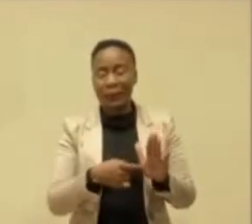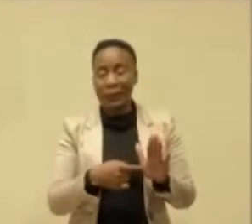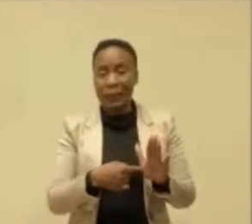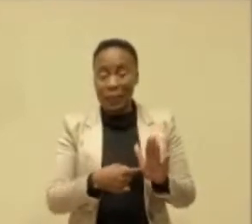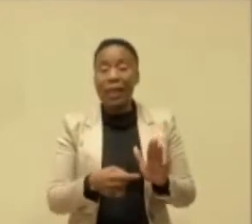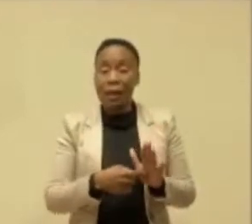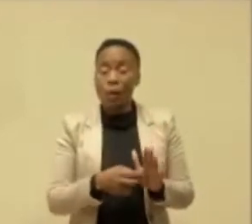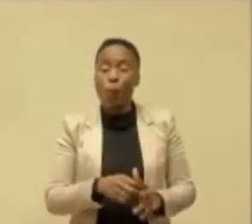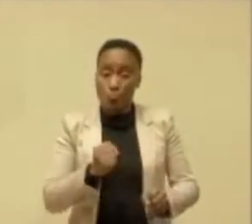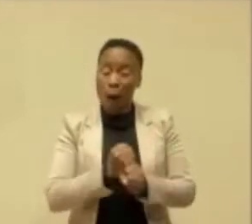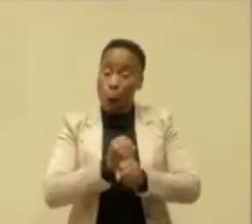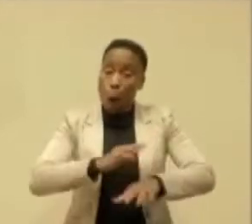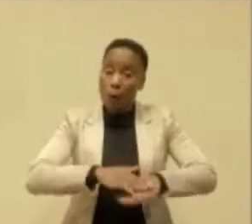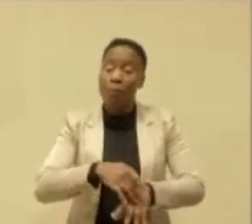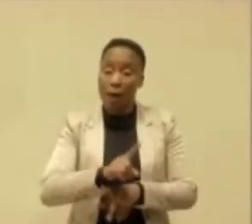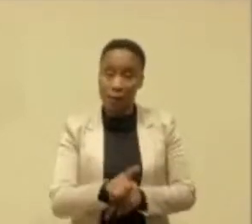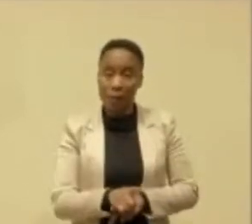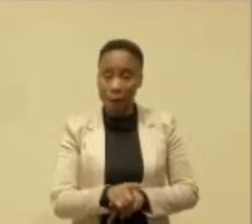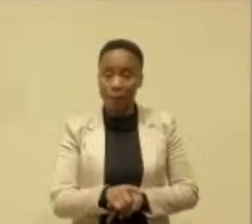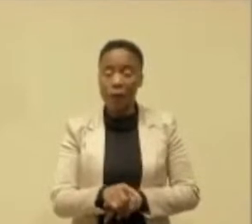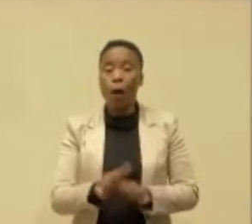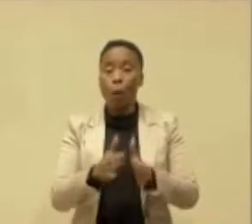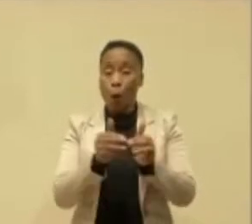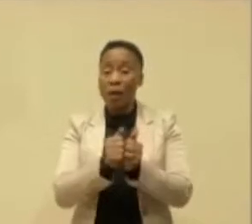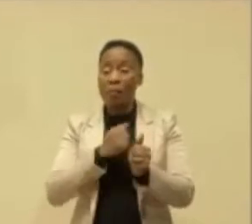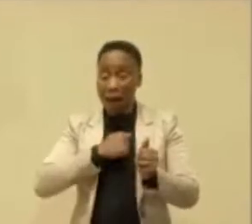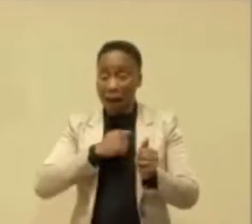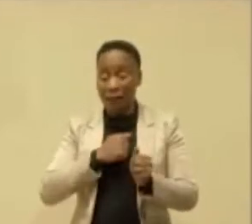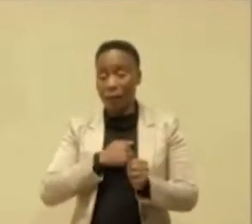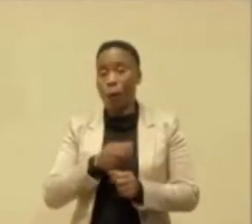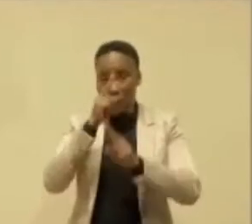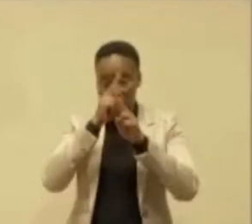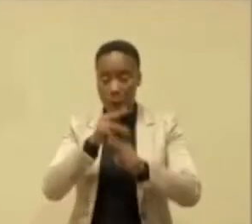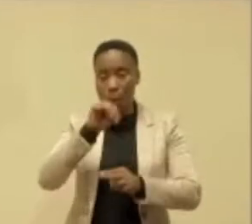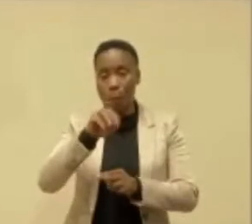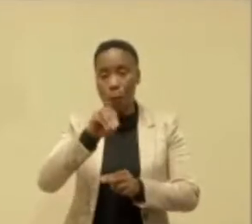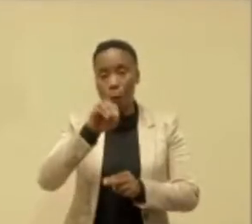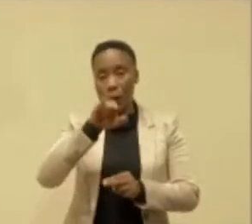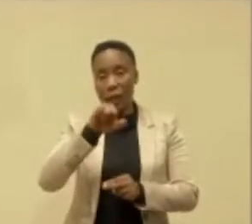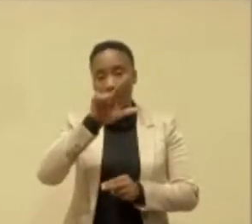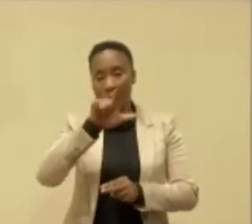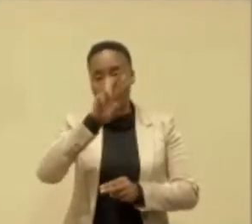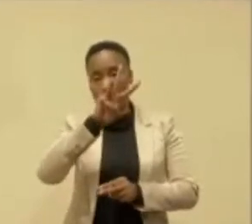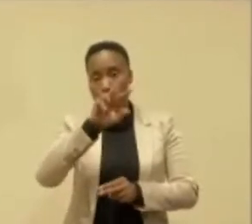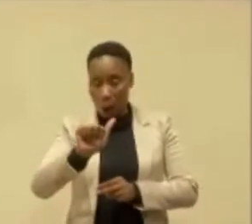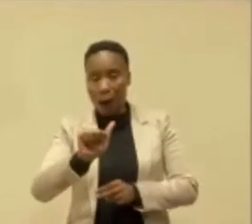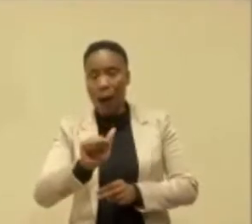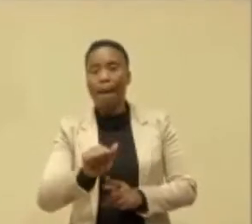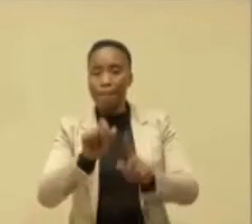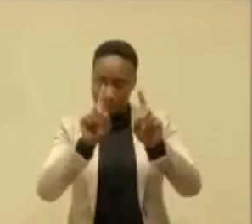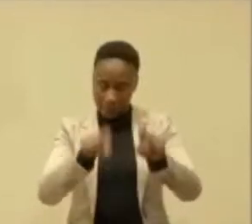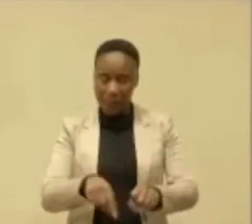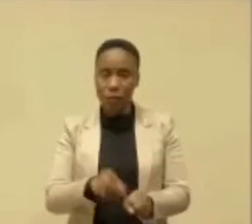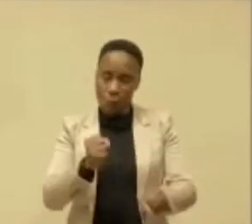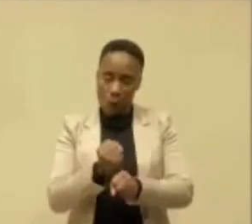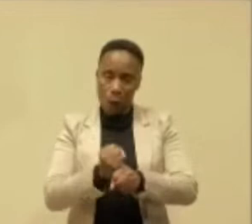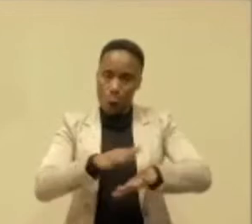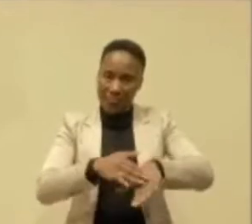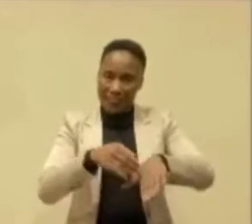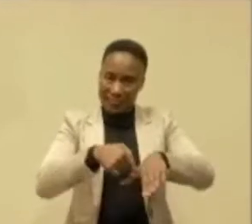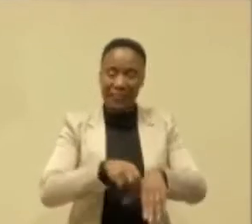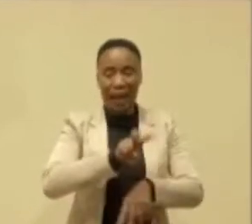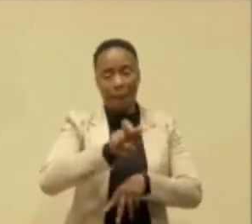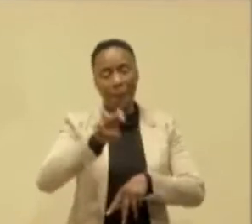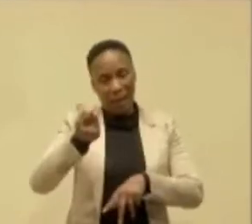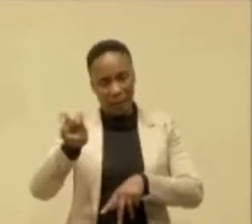um honorable we don't have to run with that with that a campaign yeah